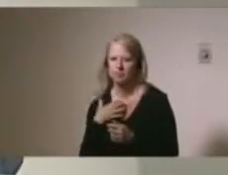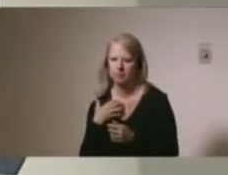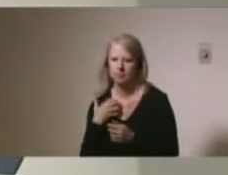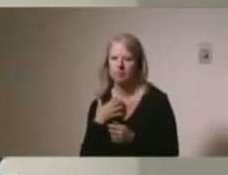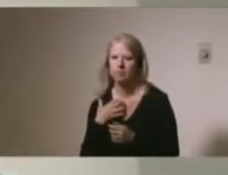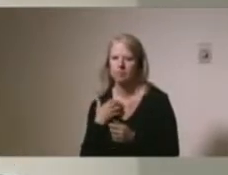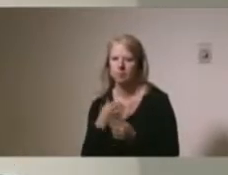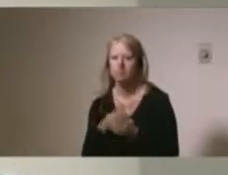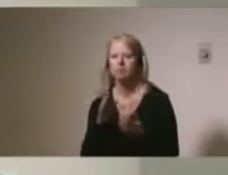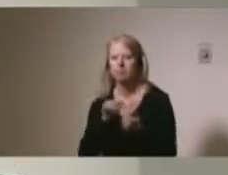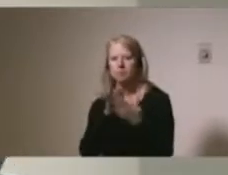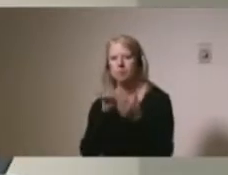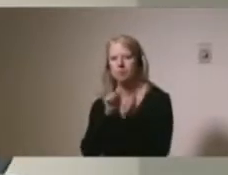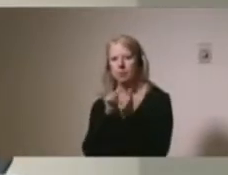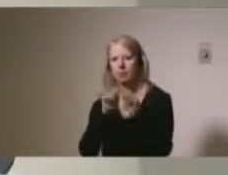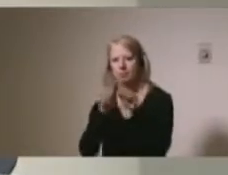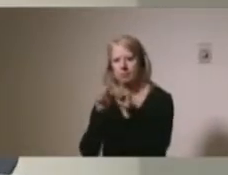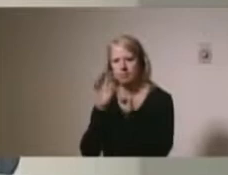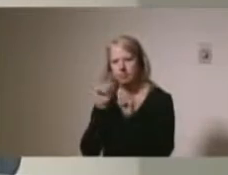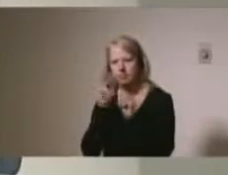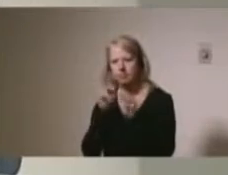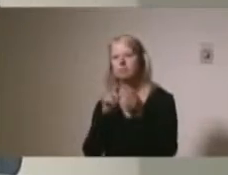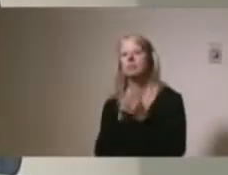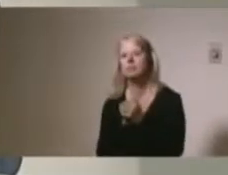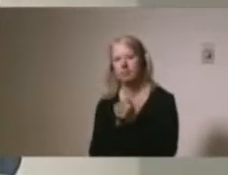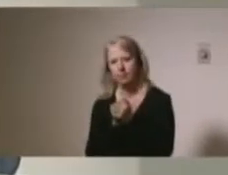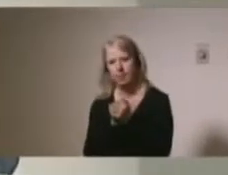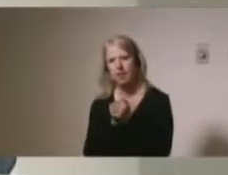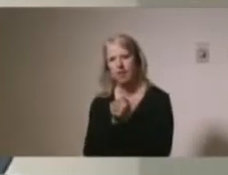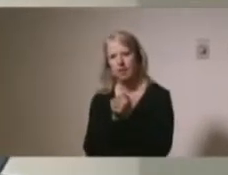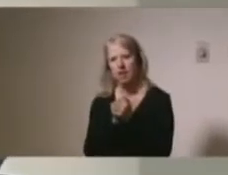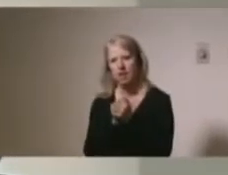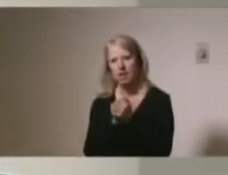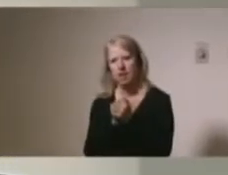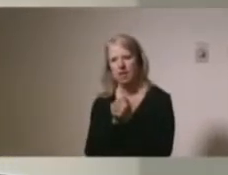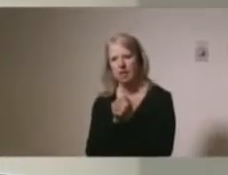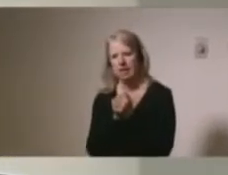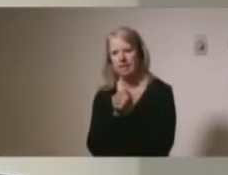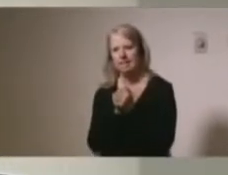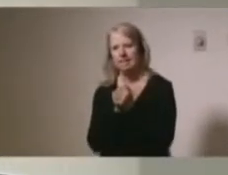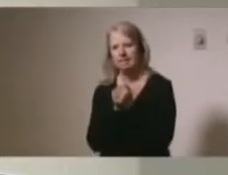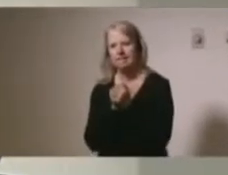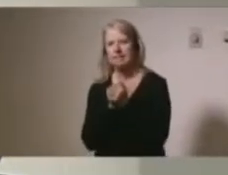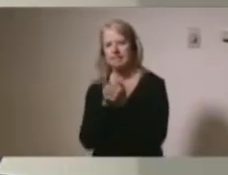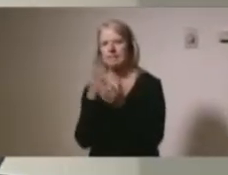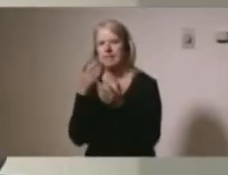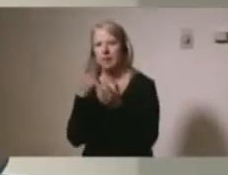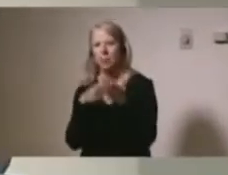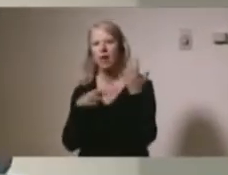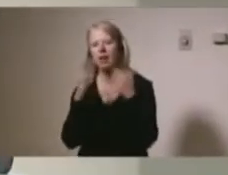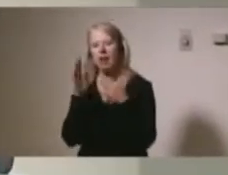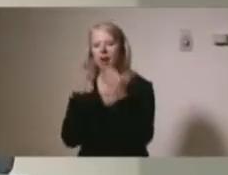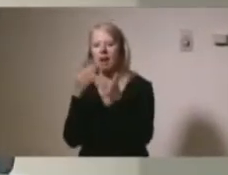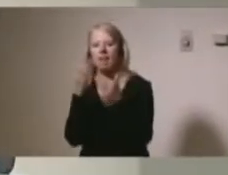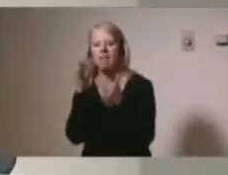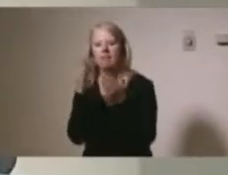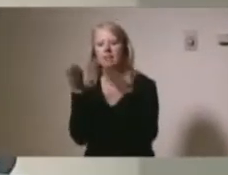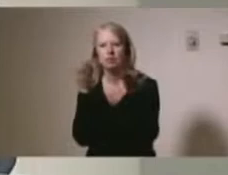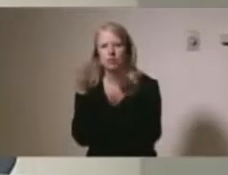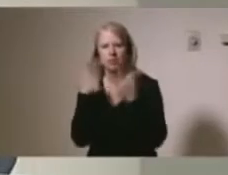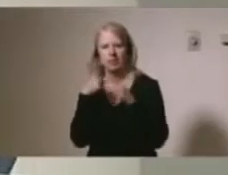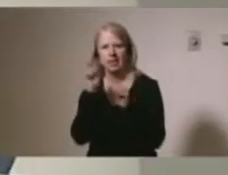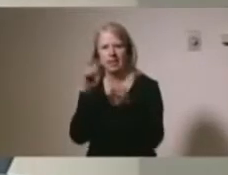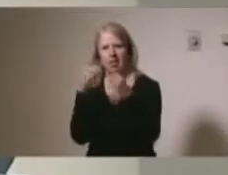faced with the banks, and what services could it offer to certain groups of